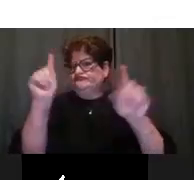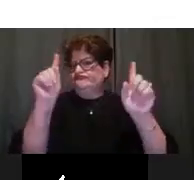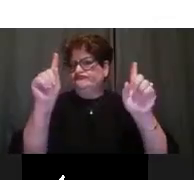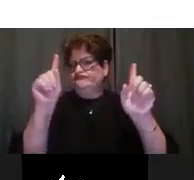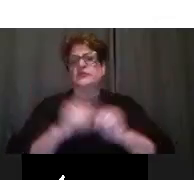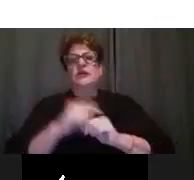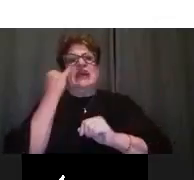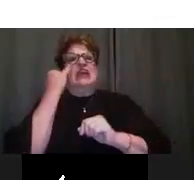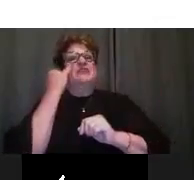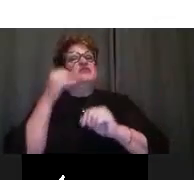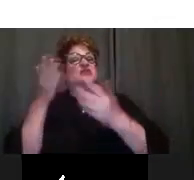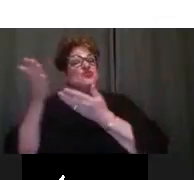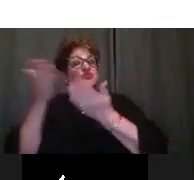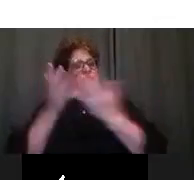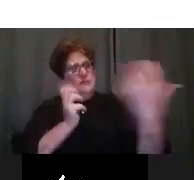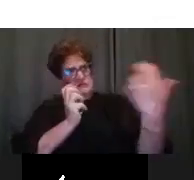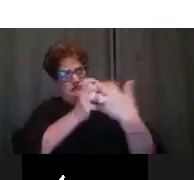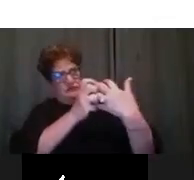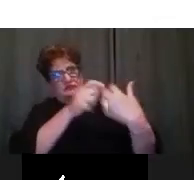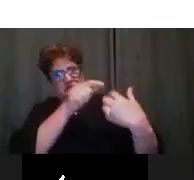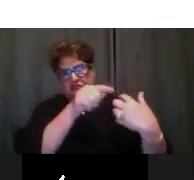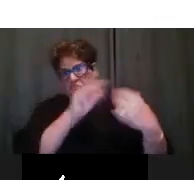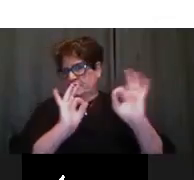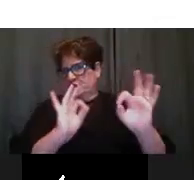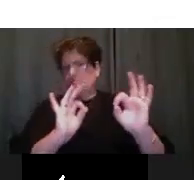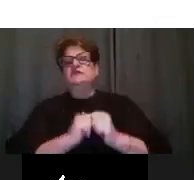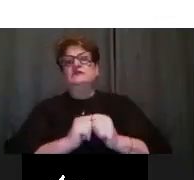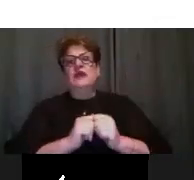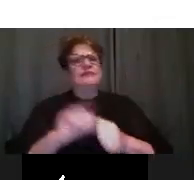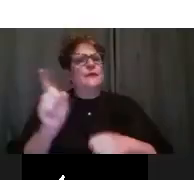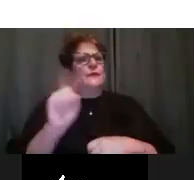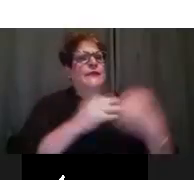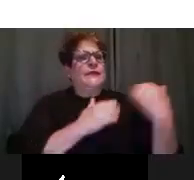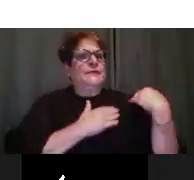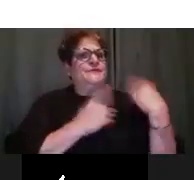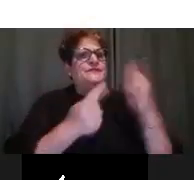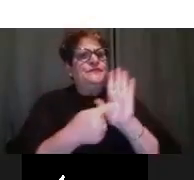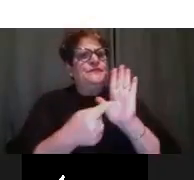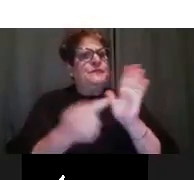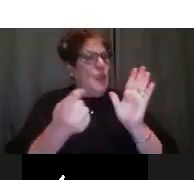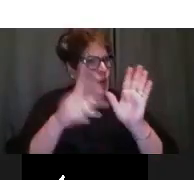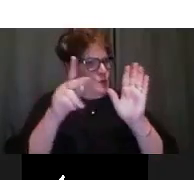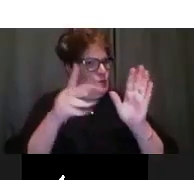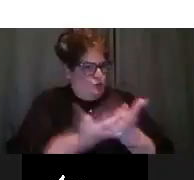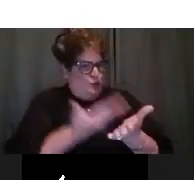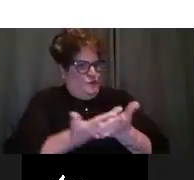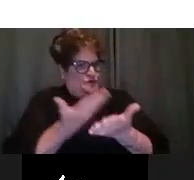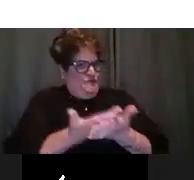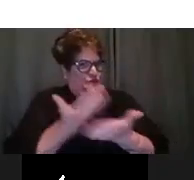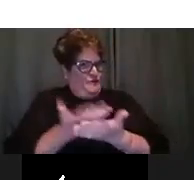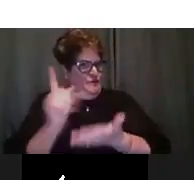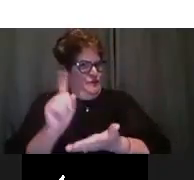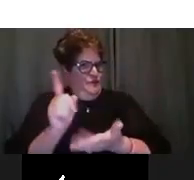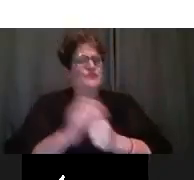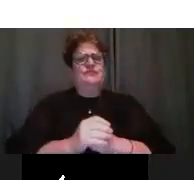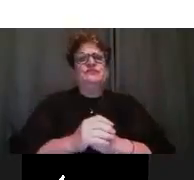responsive. It also just requires accountability. And that's really the key to balancing the cultural